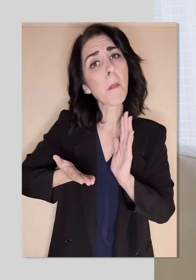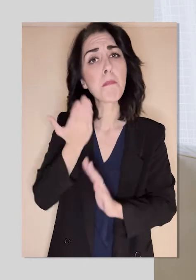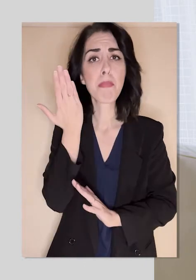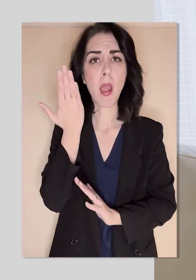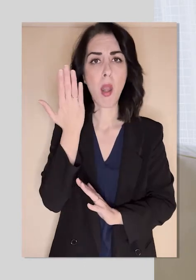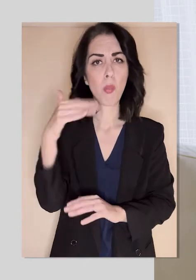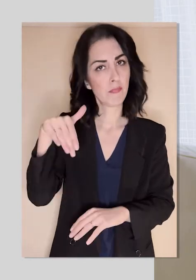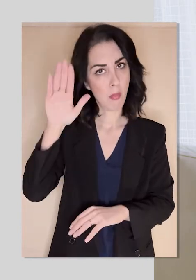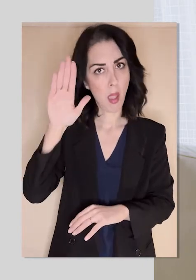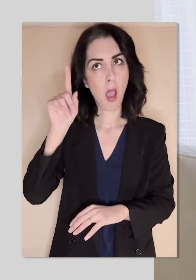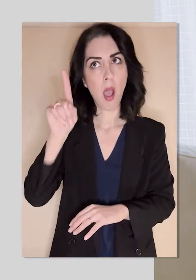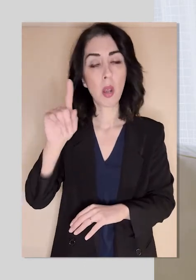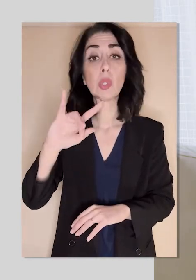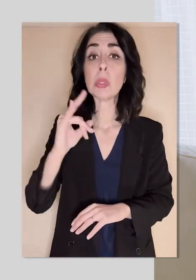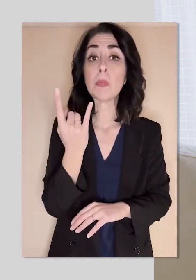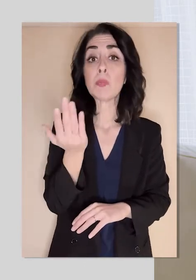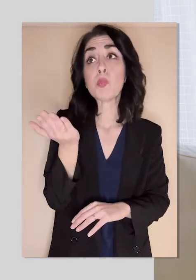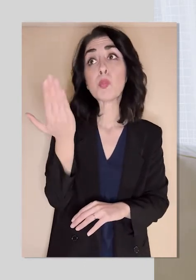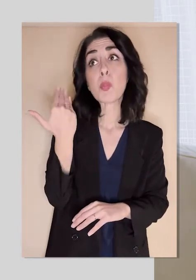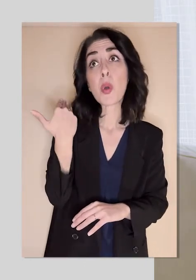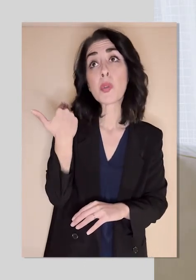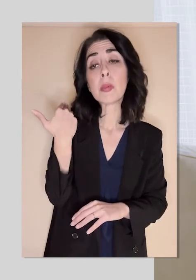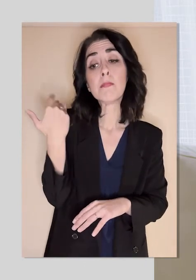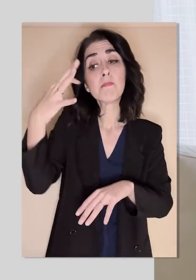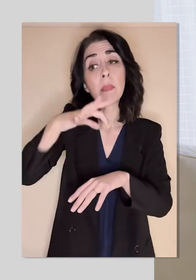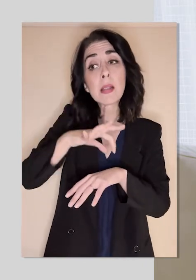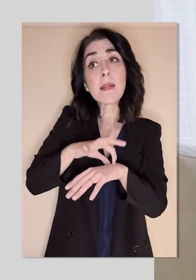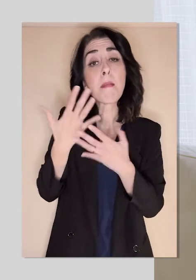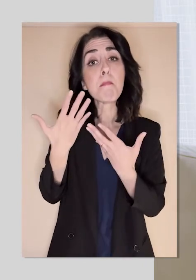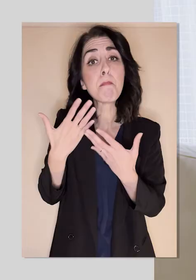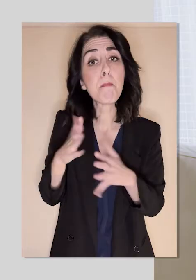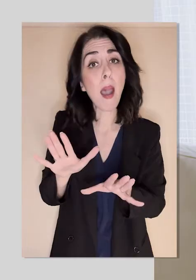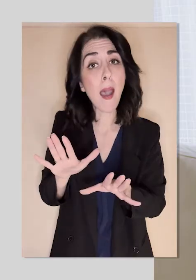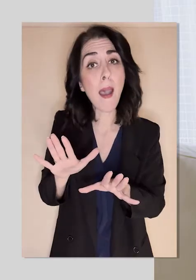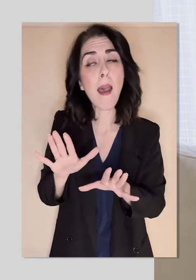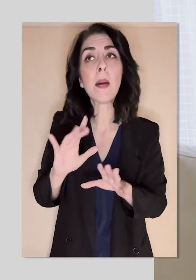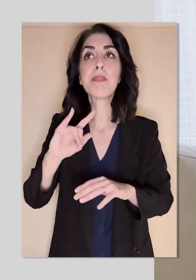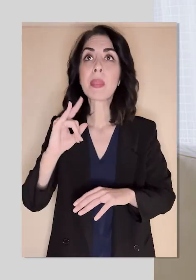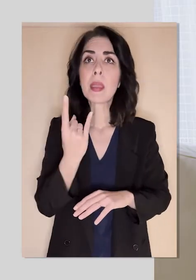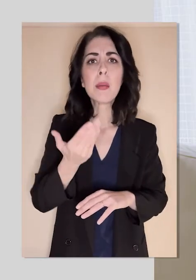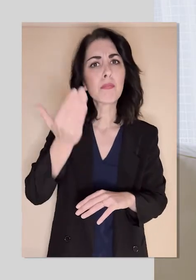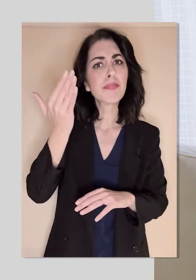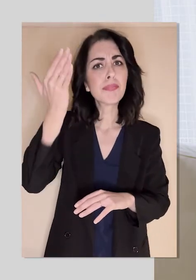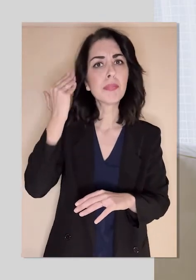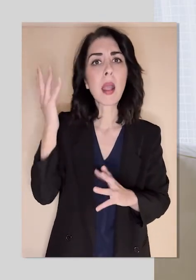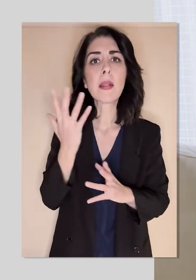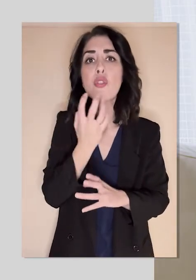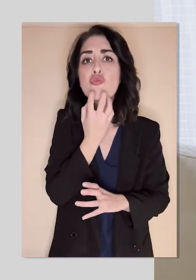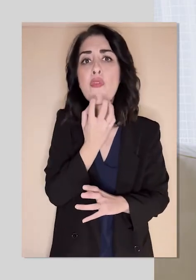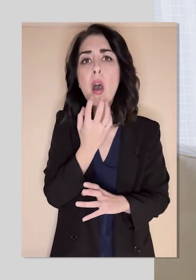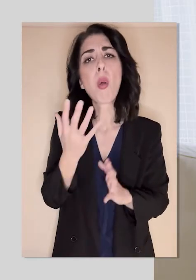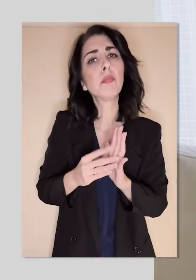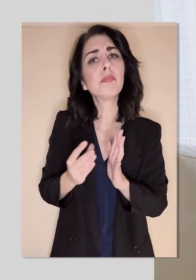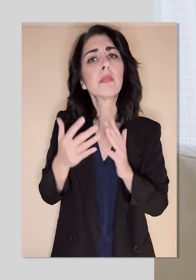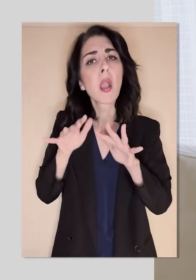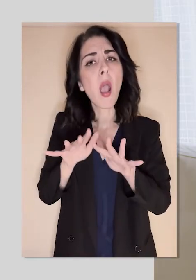if they've had some illness recently, or in the past they've had a serious problem like